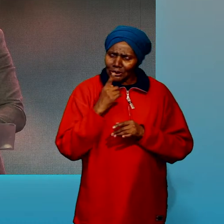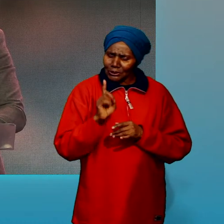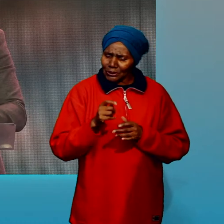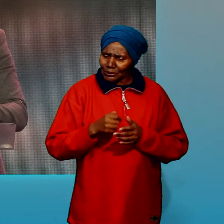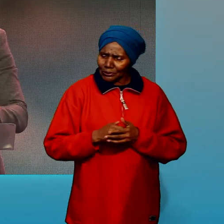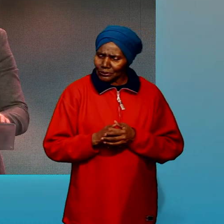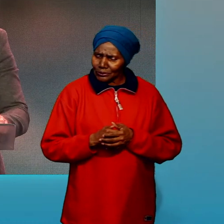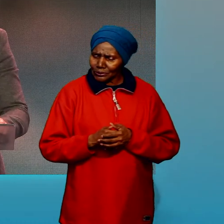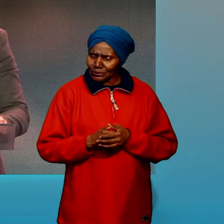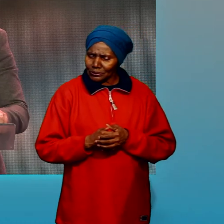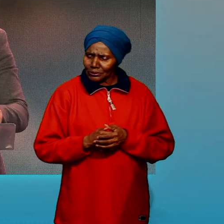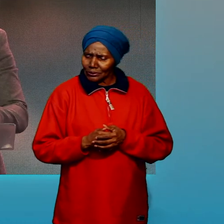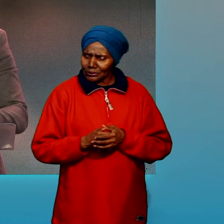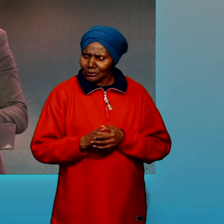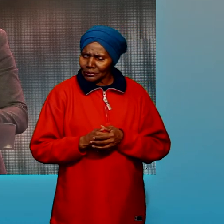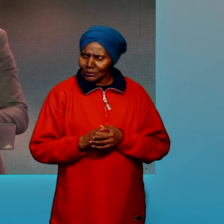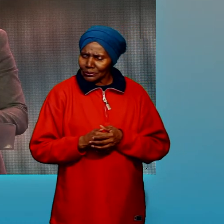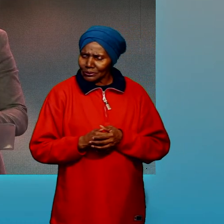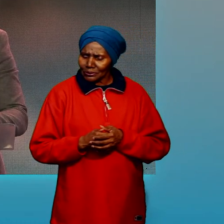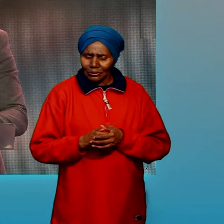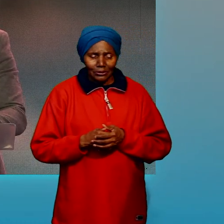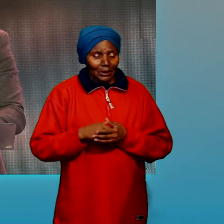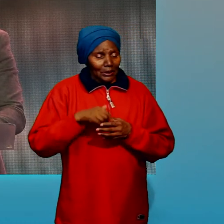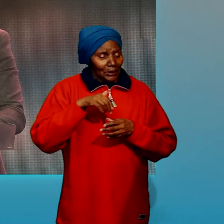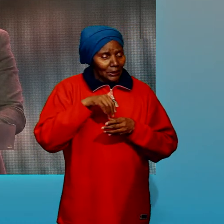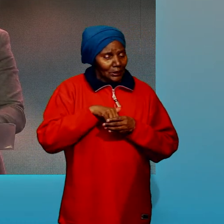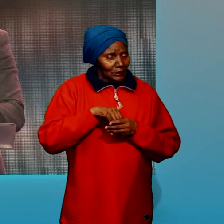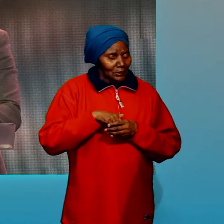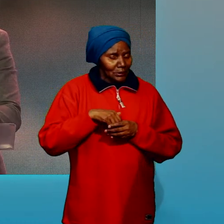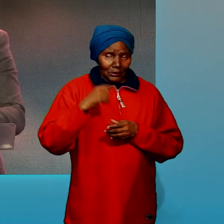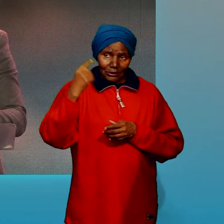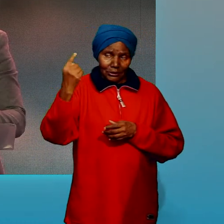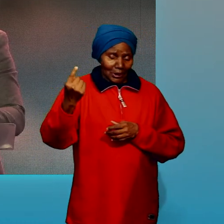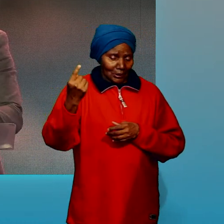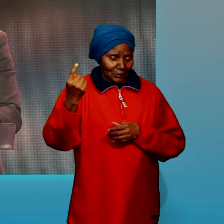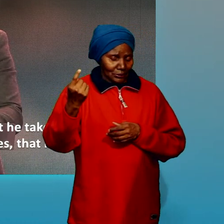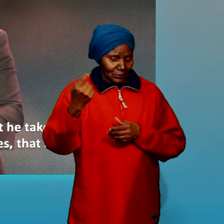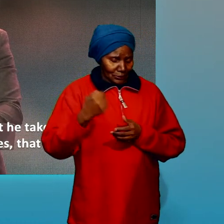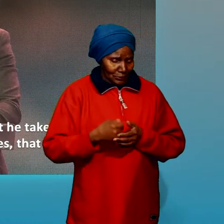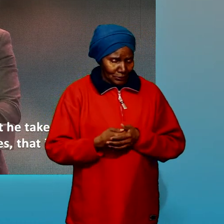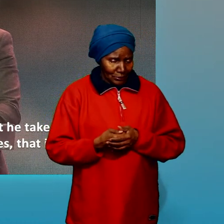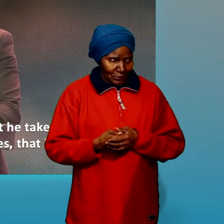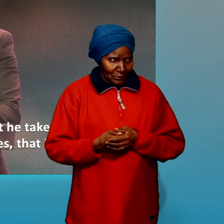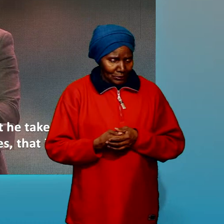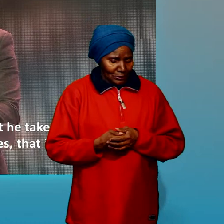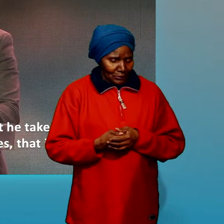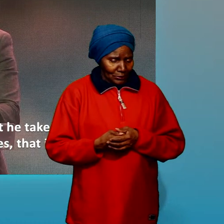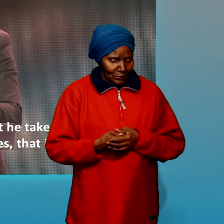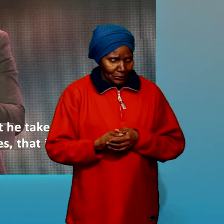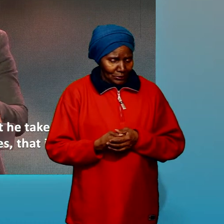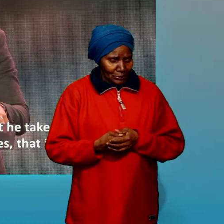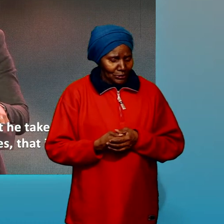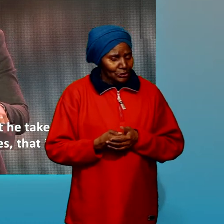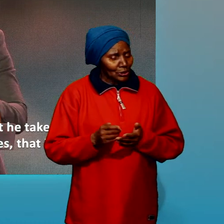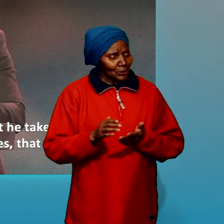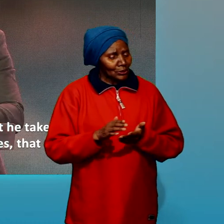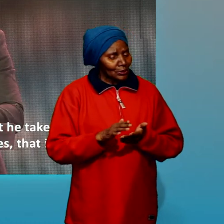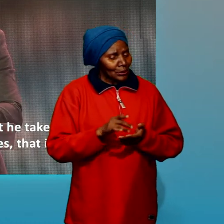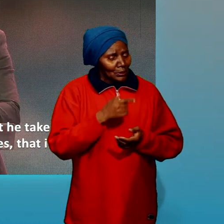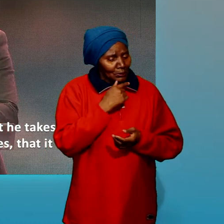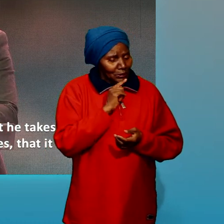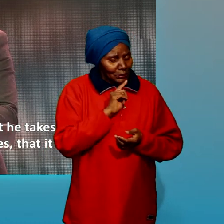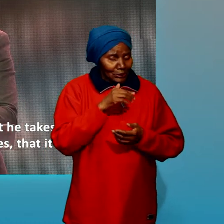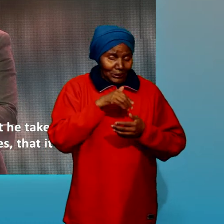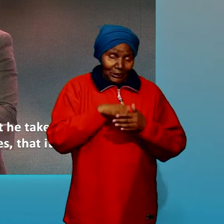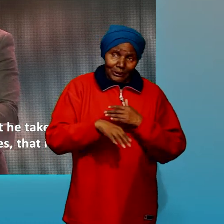says the words, in me. He's explicitly referencing those in Christ,